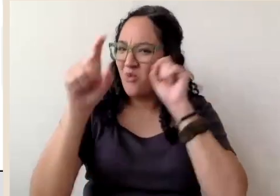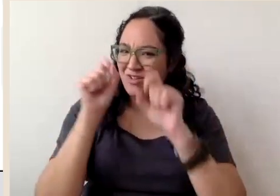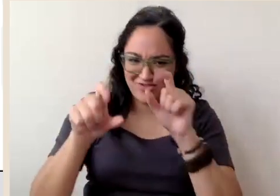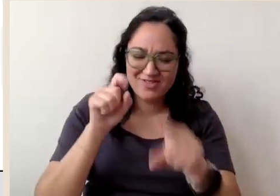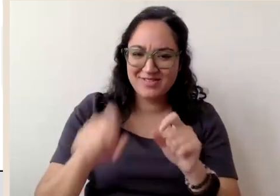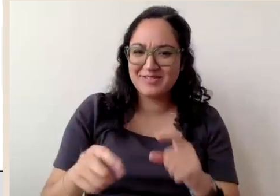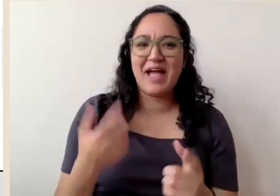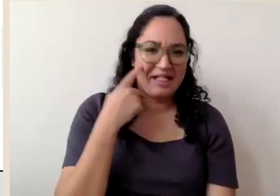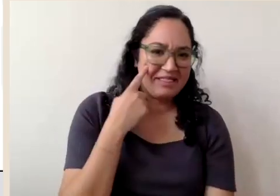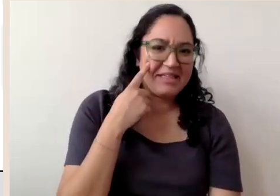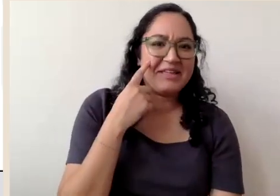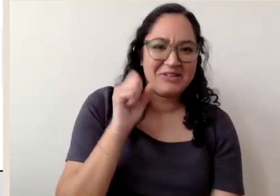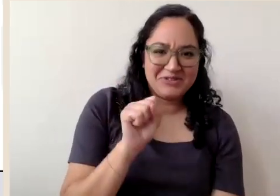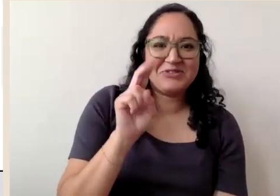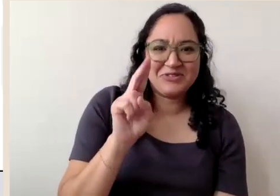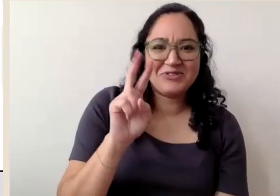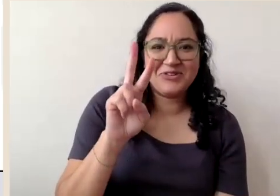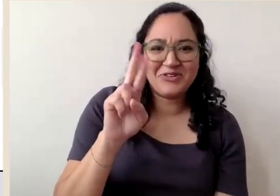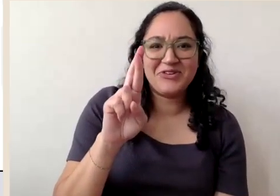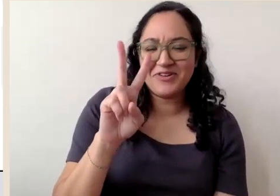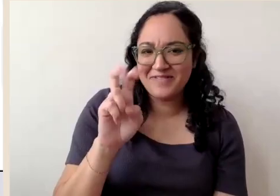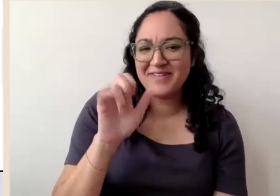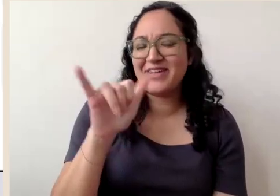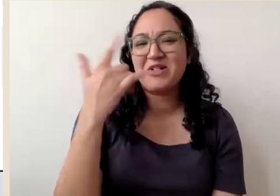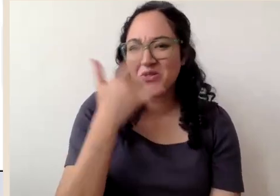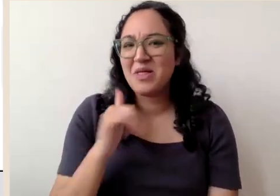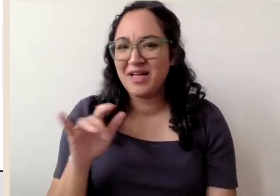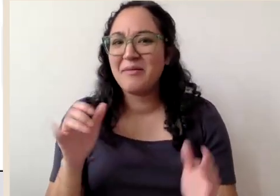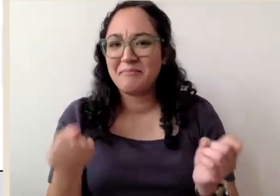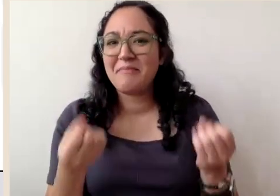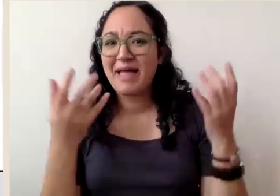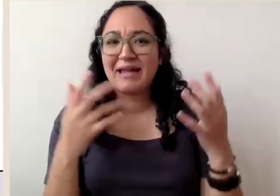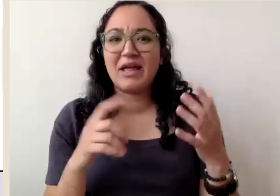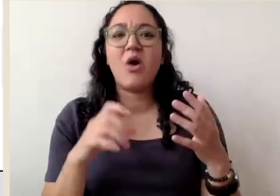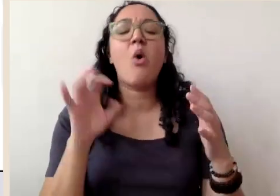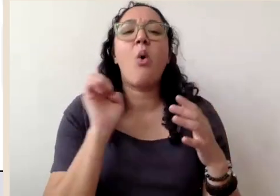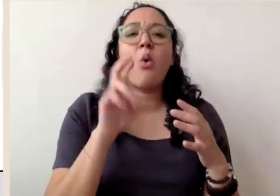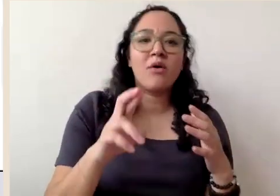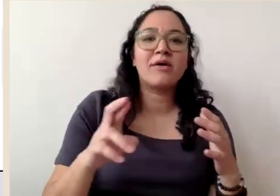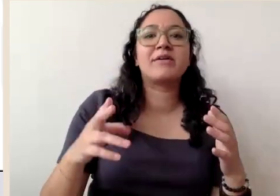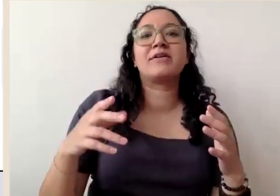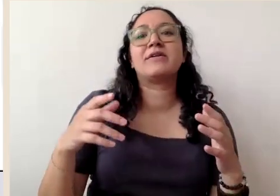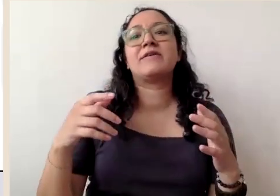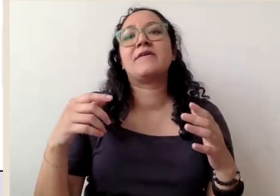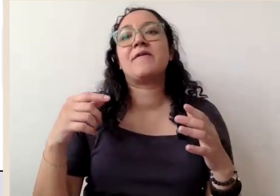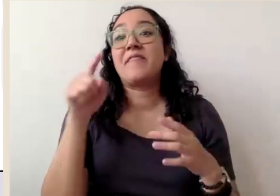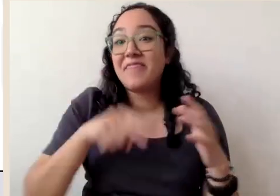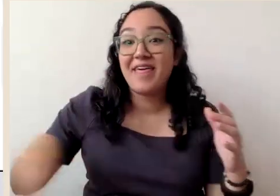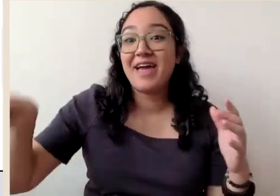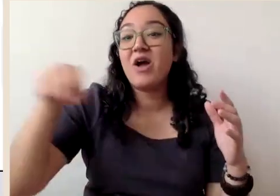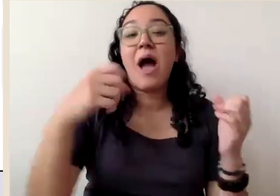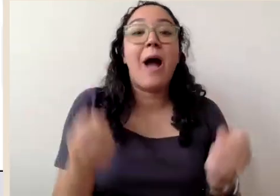I think surveys is probably the biggest thing I would see here in terms of pattern. I also see a lot in terms of employment, those that are employed, the number